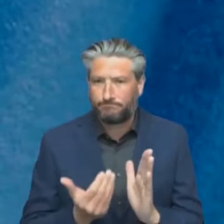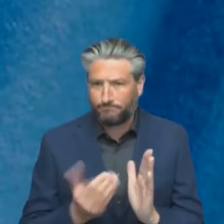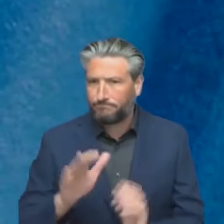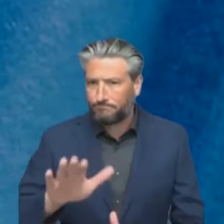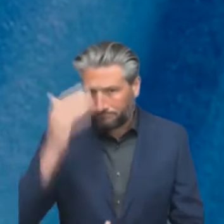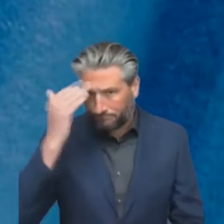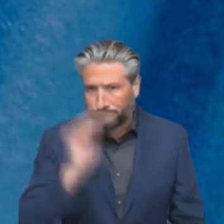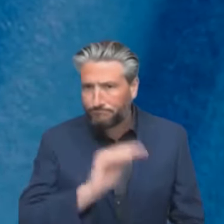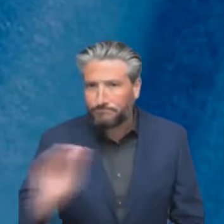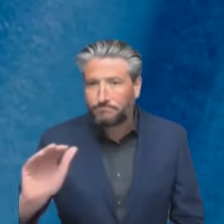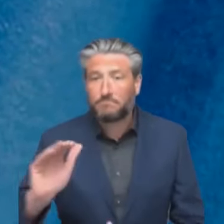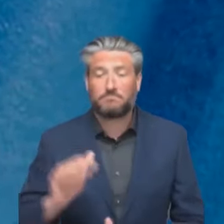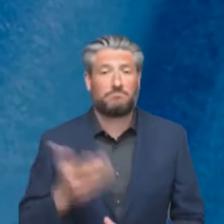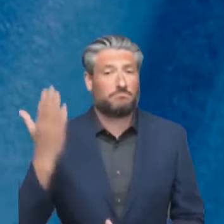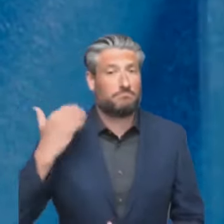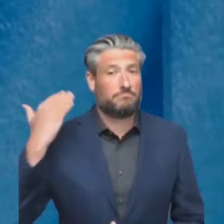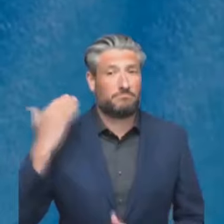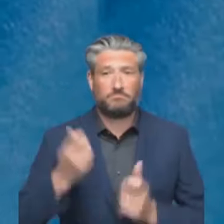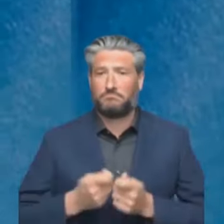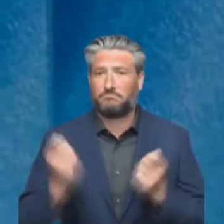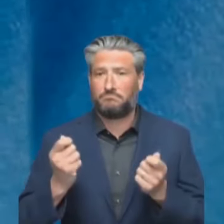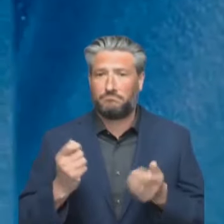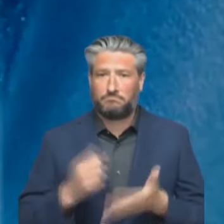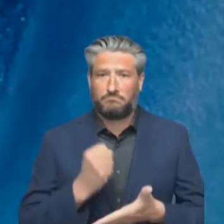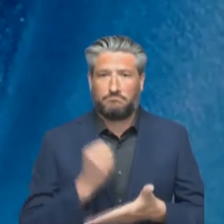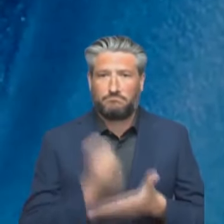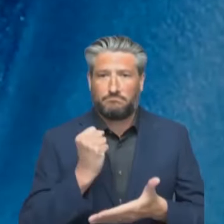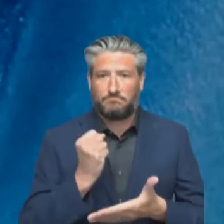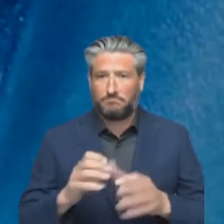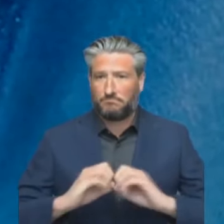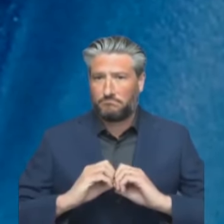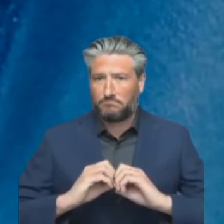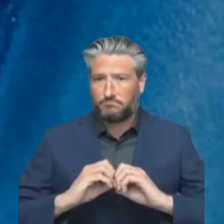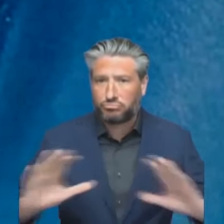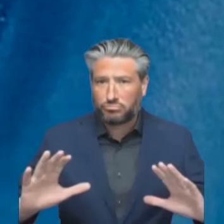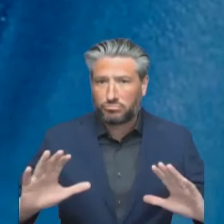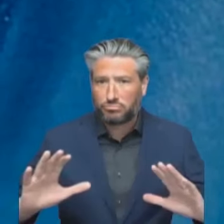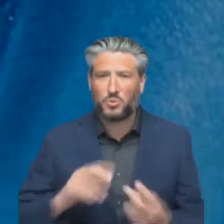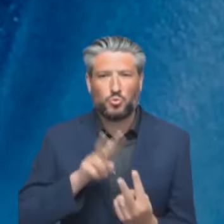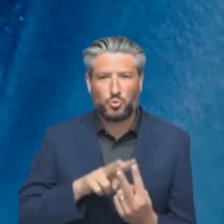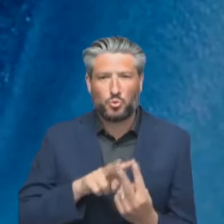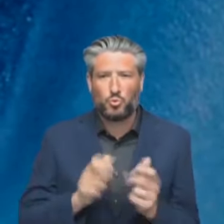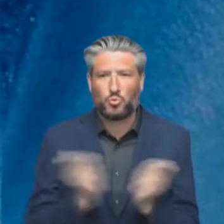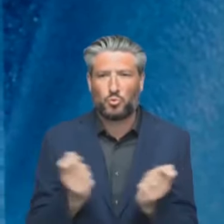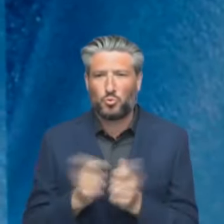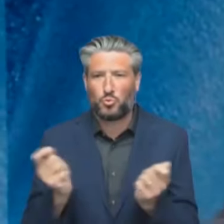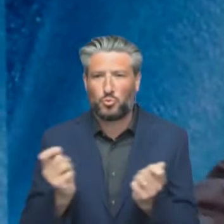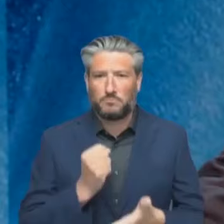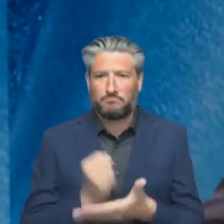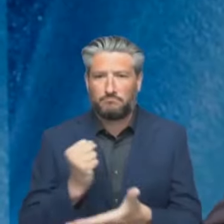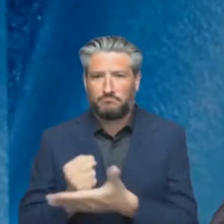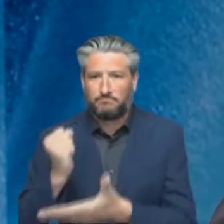was published in the Bulletin des Annonces Légales Obligatoires and in the legal gazette called Les Petites Affiches on 26th